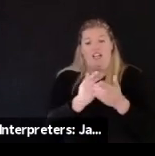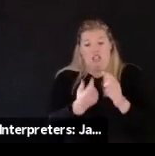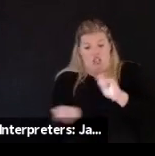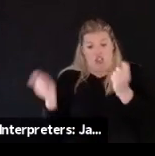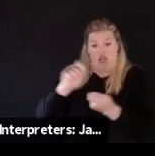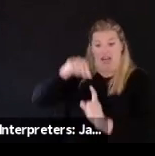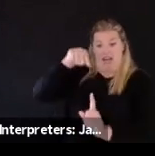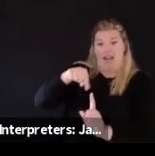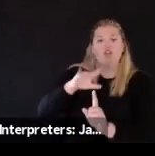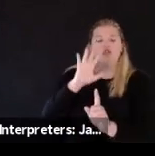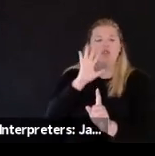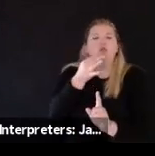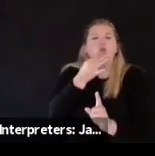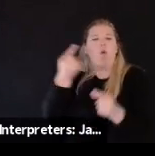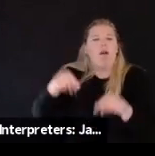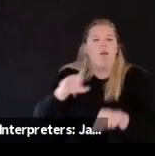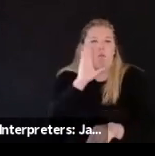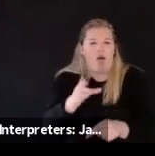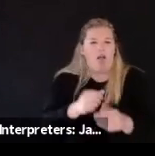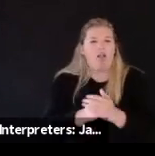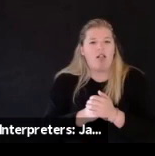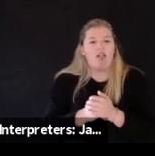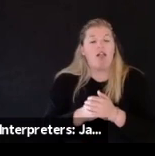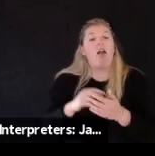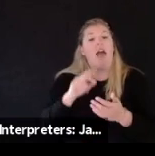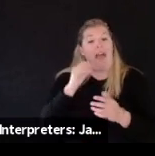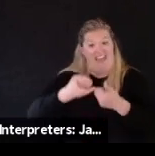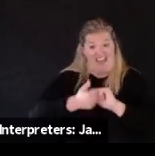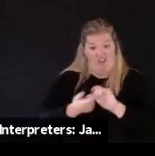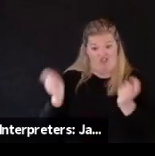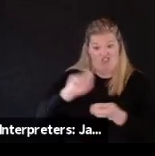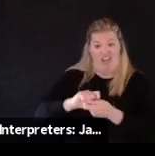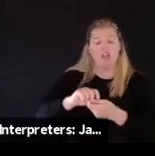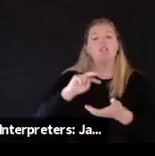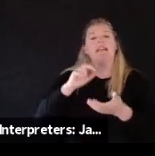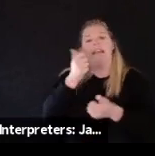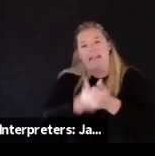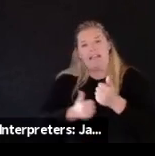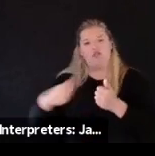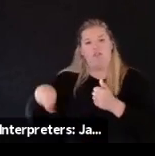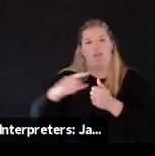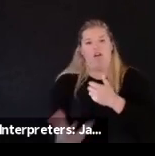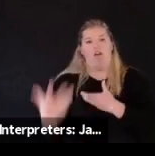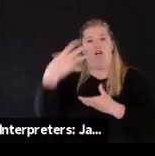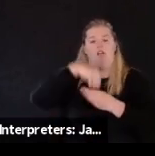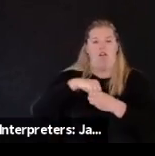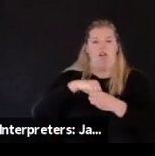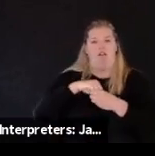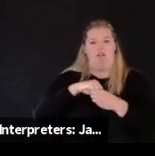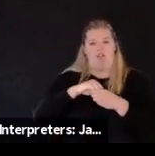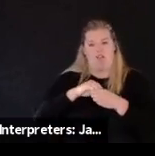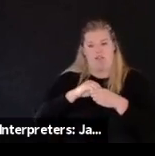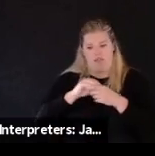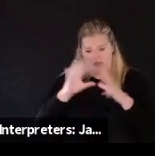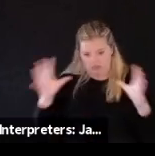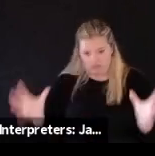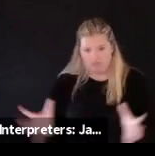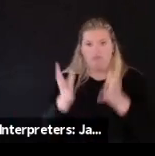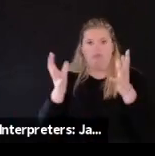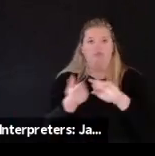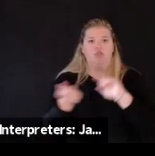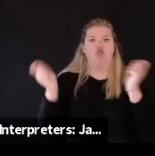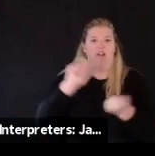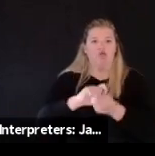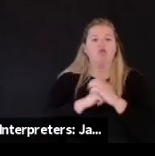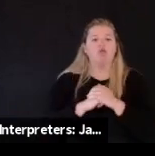it will require each and every one of us to take part in a movement where we are lifting it and we are moving this forward. So my